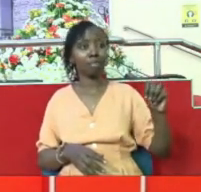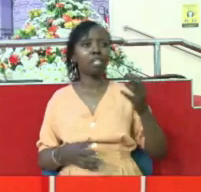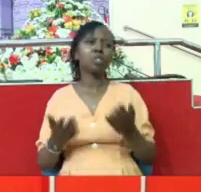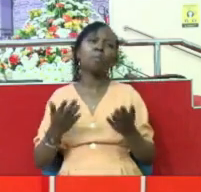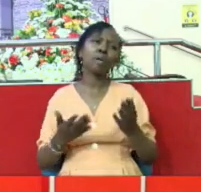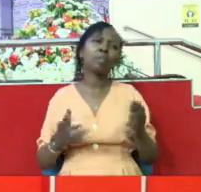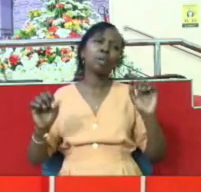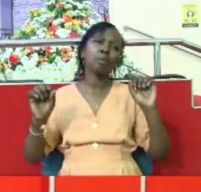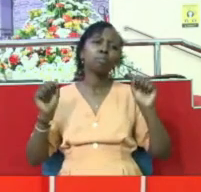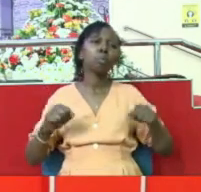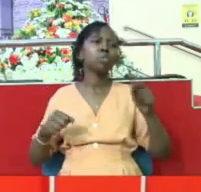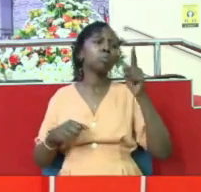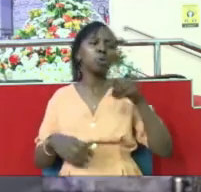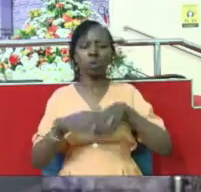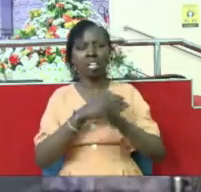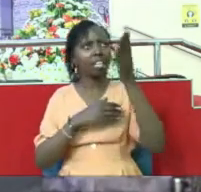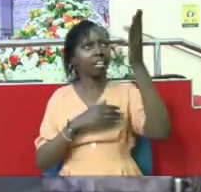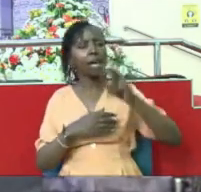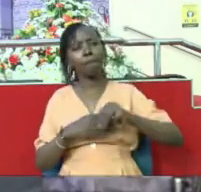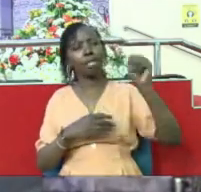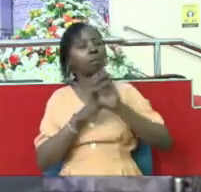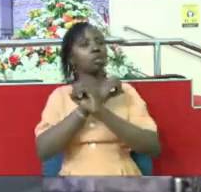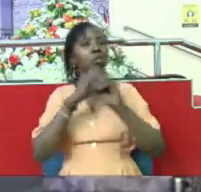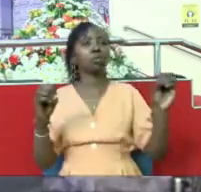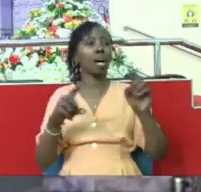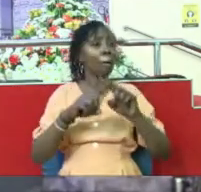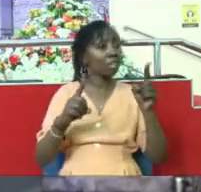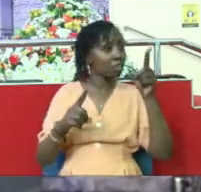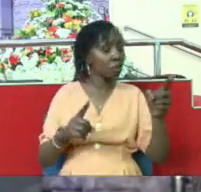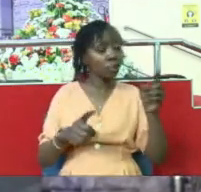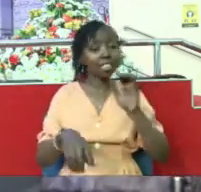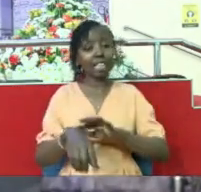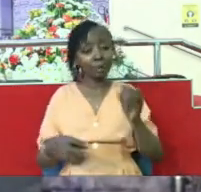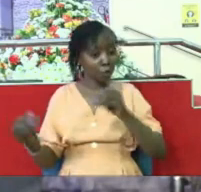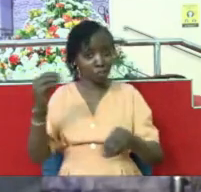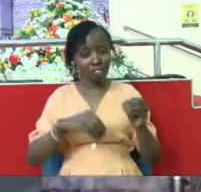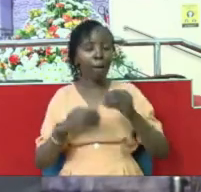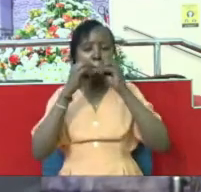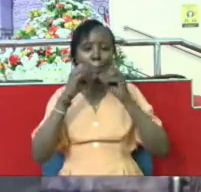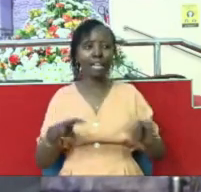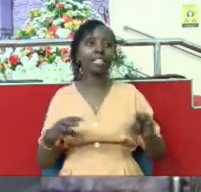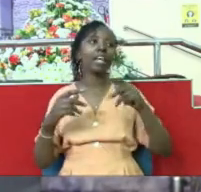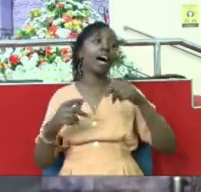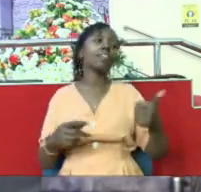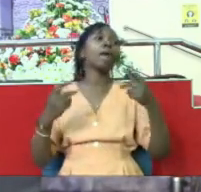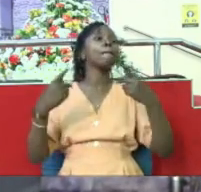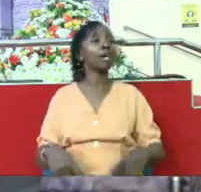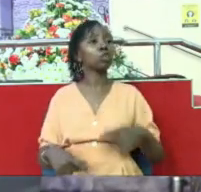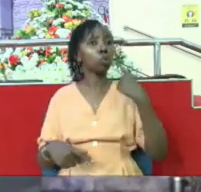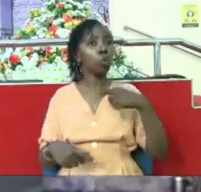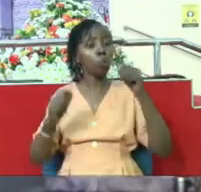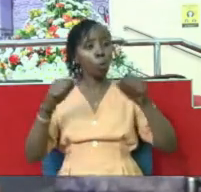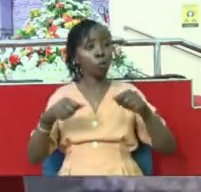there. But you are blessing somebody else who can go there and swim. You